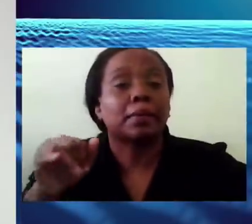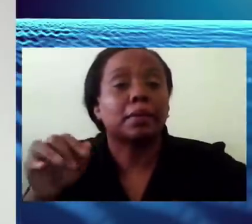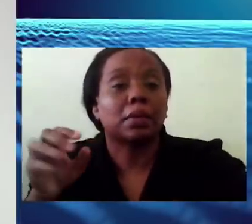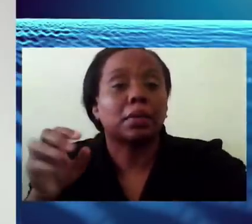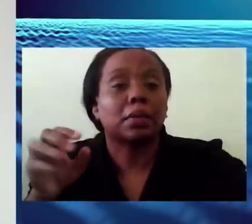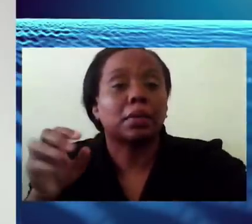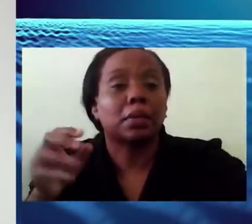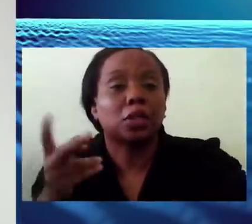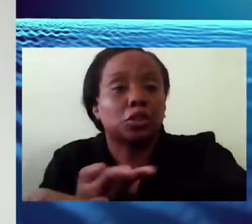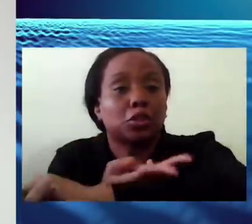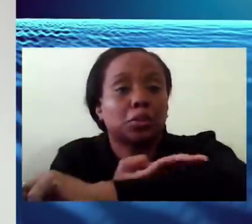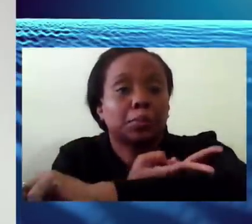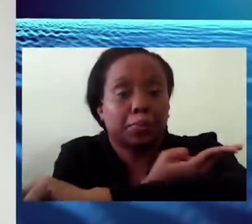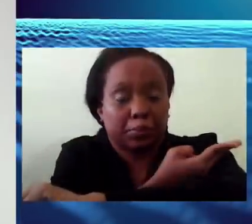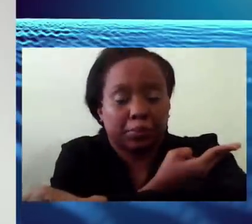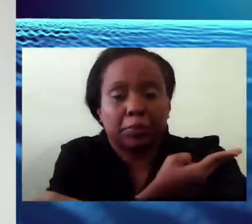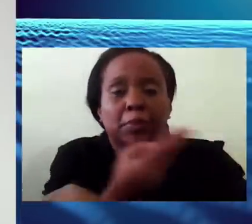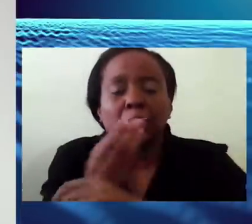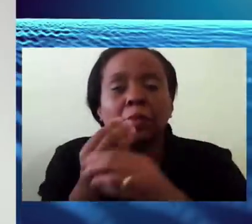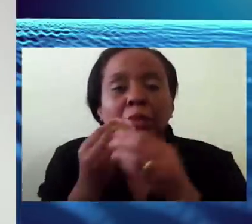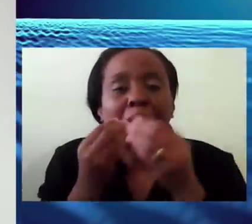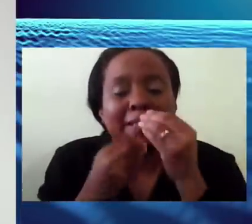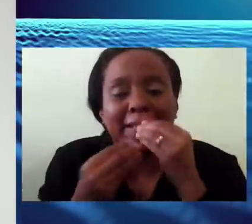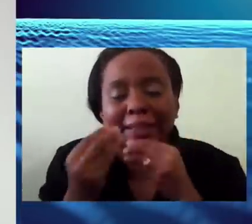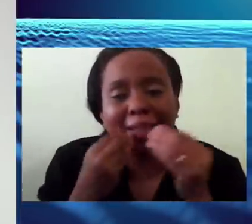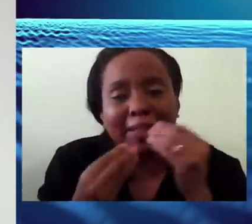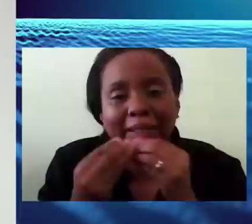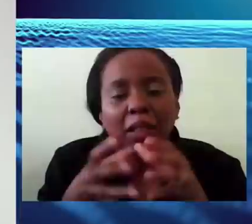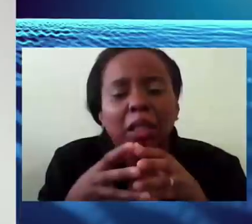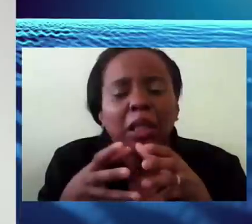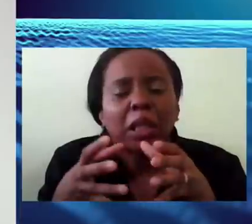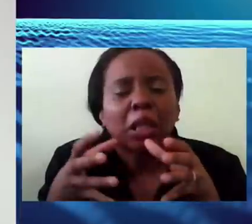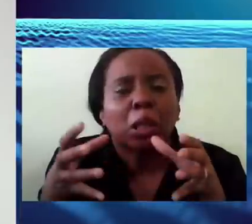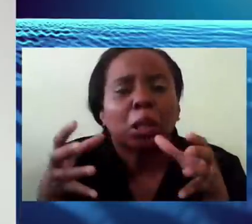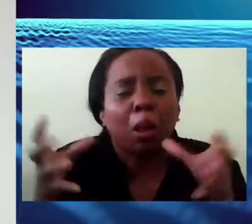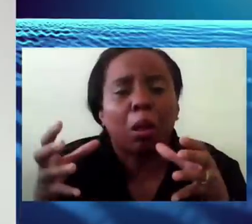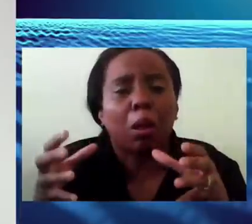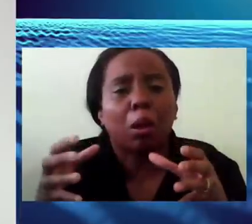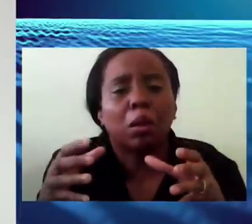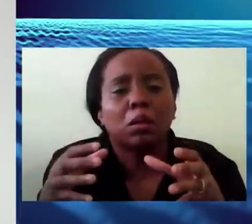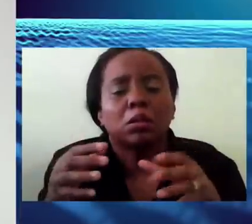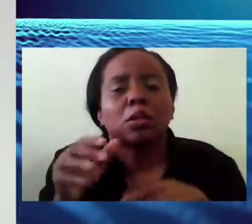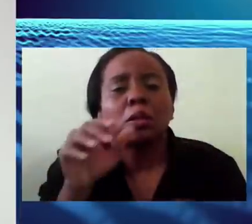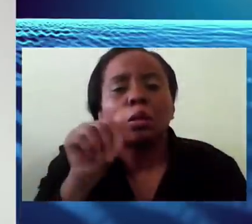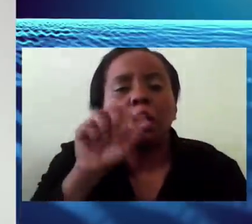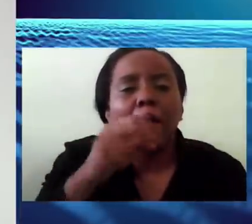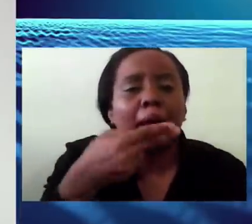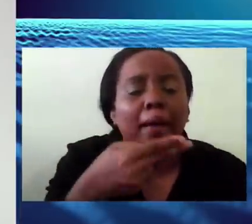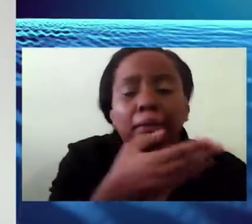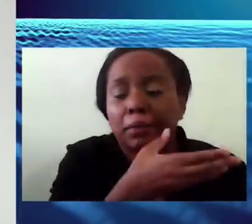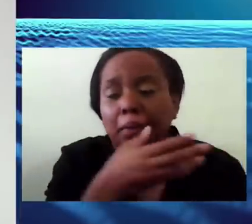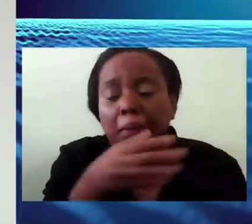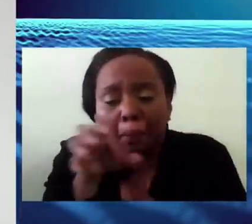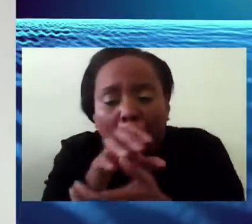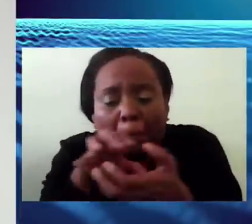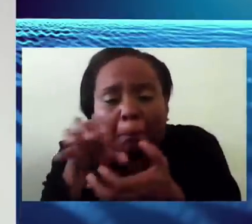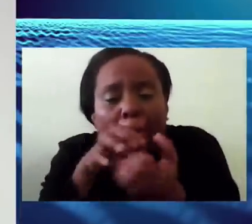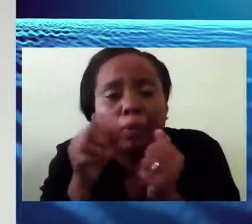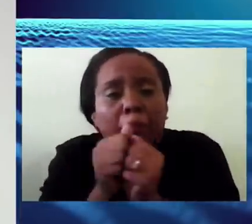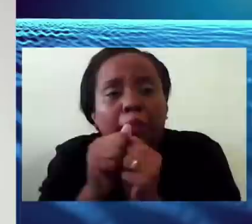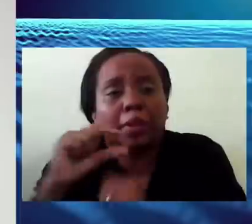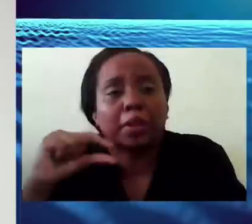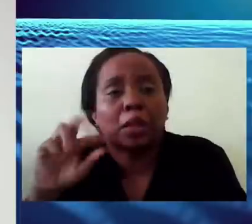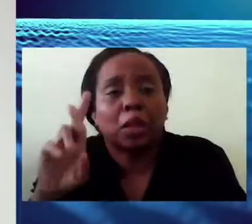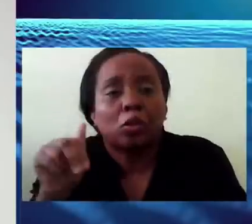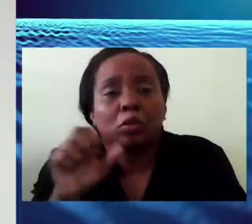ground, and they commonly take up soil when they're eating. So ash contaminated, even if the ash is not on the blades of grass,